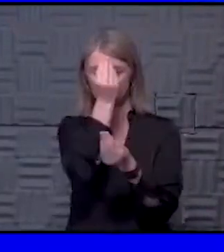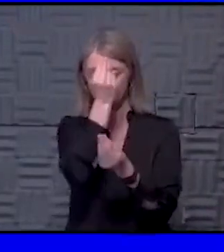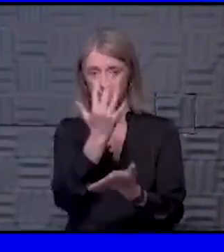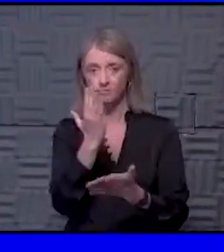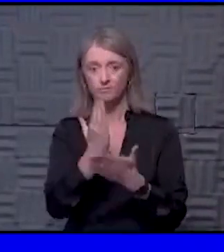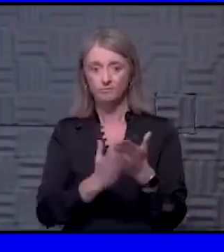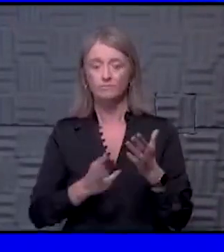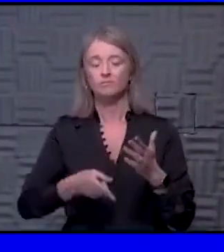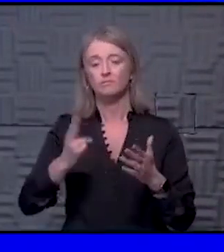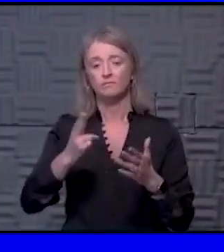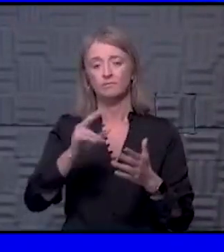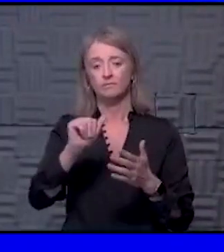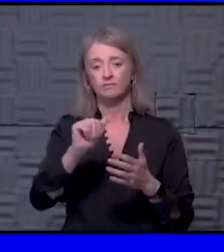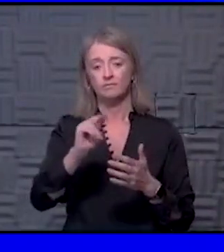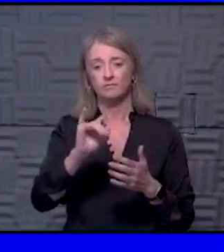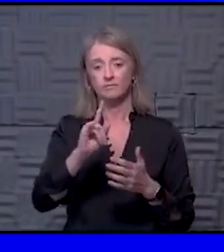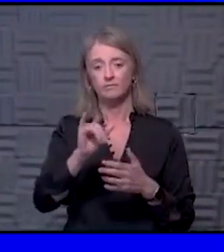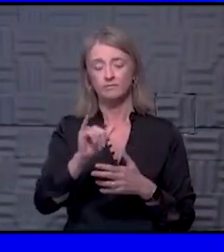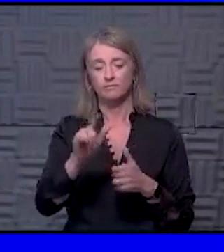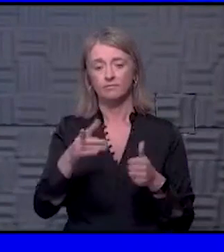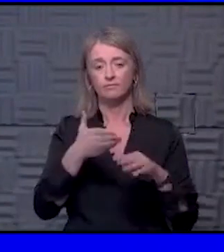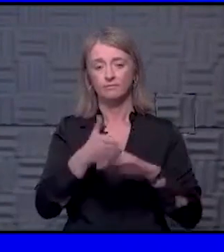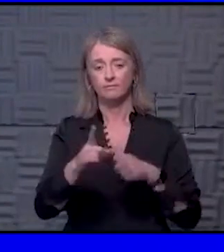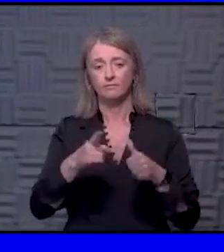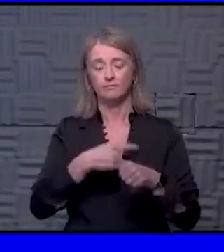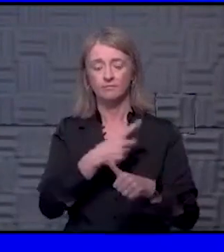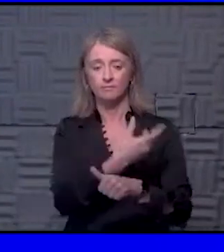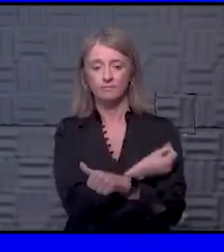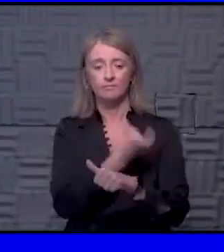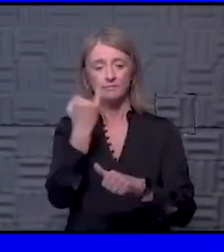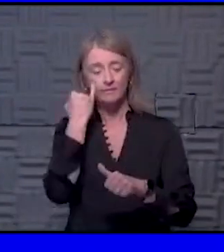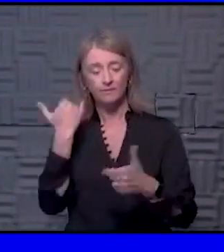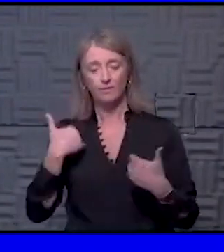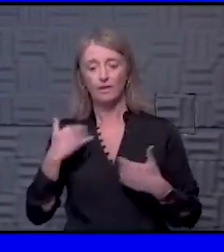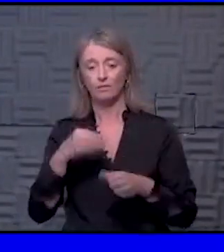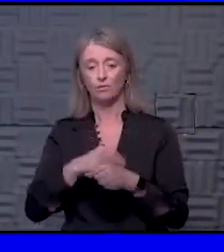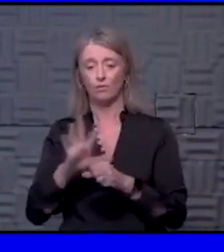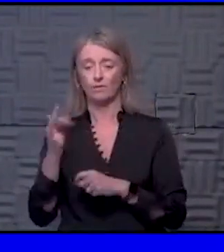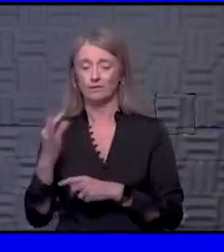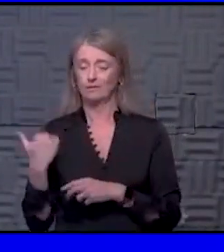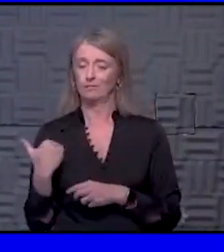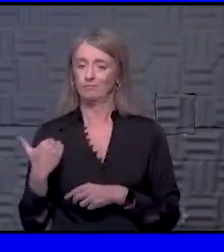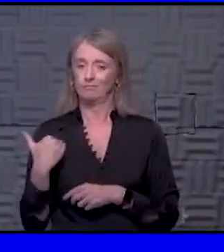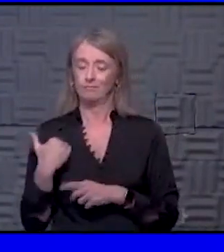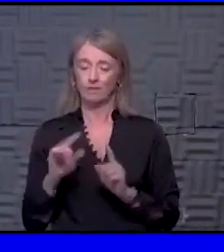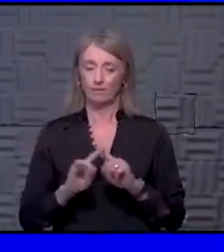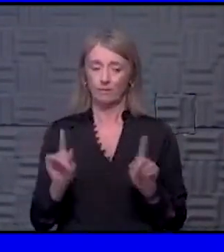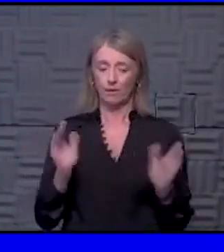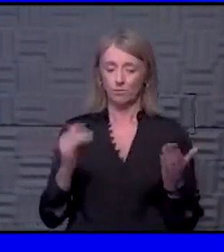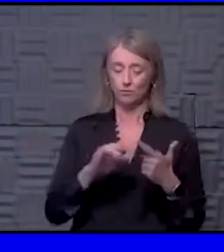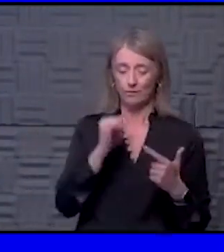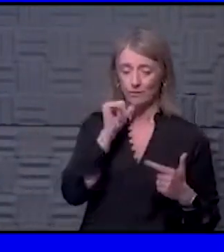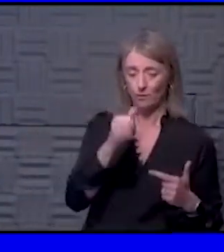there are higher antibody levels after that first dose if you've had COVID-19 in the past versus if you didn't. But again, we don't know